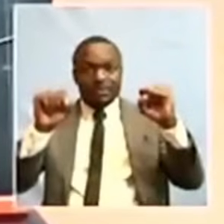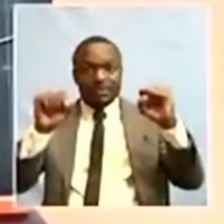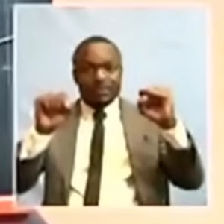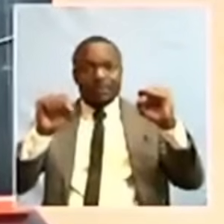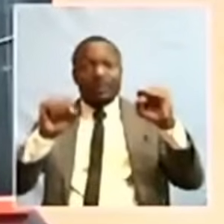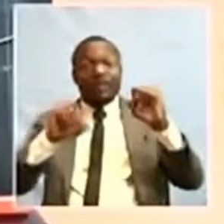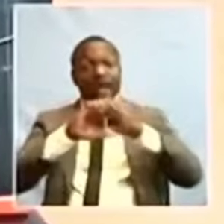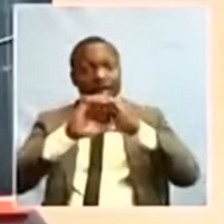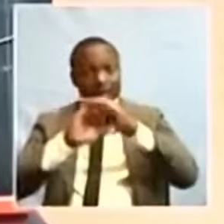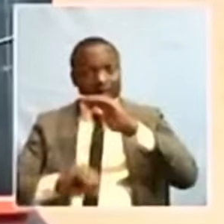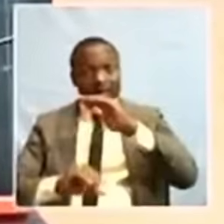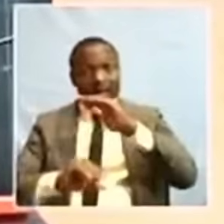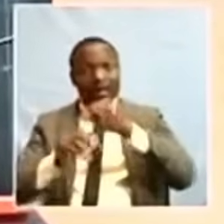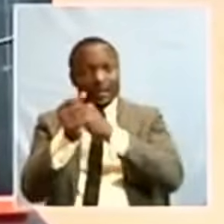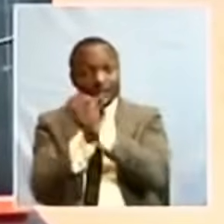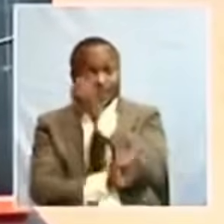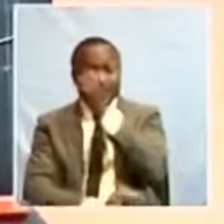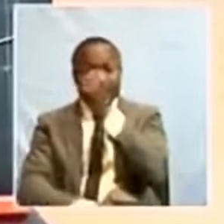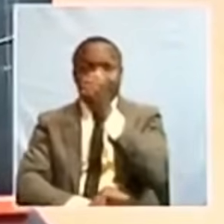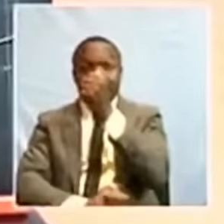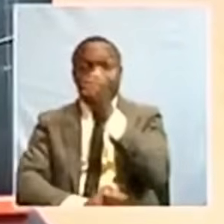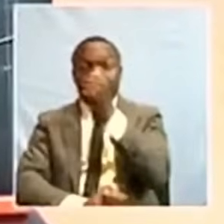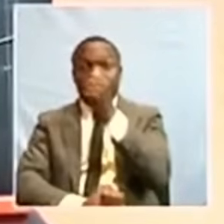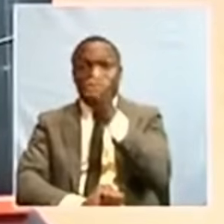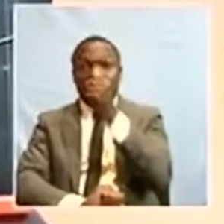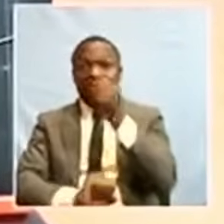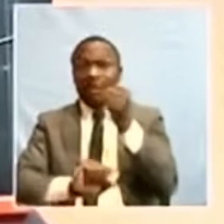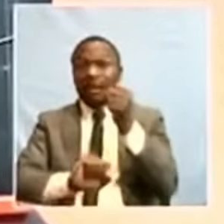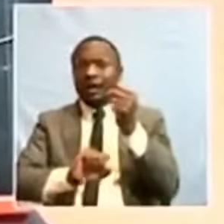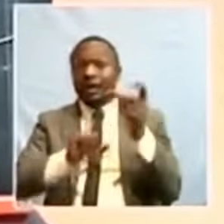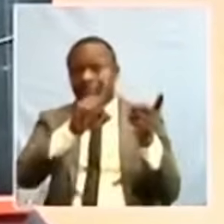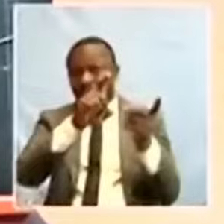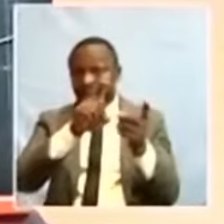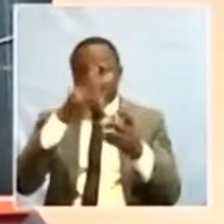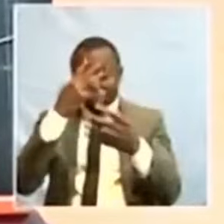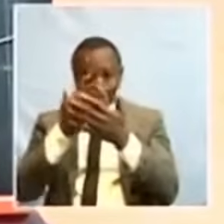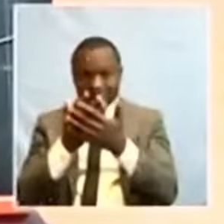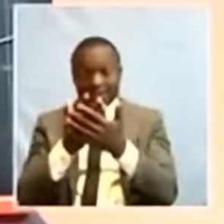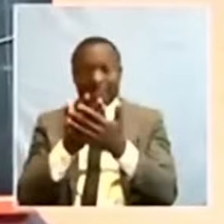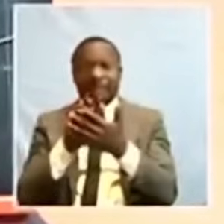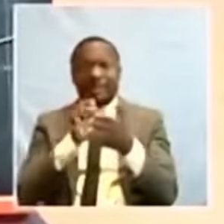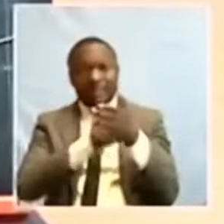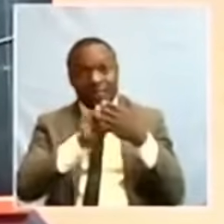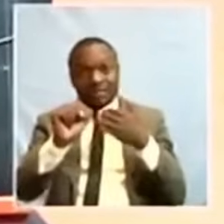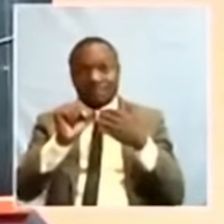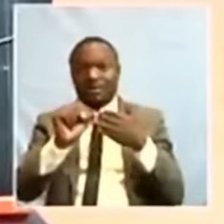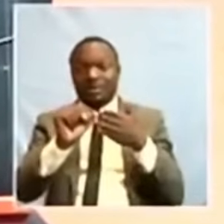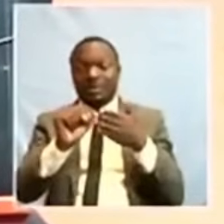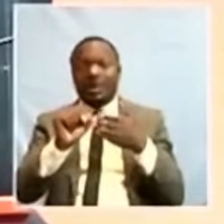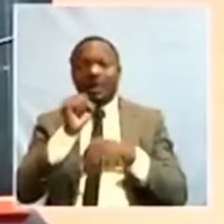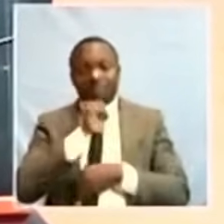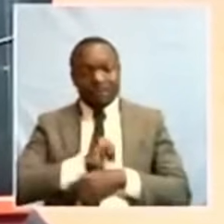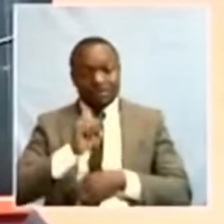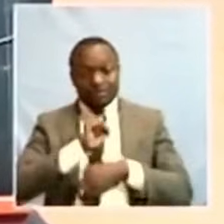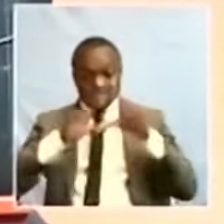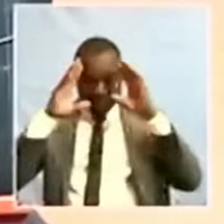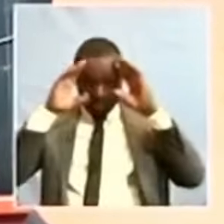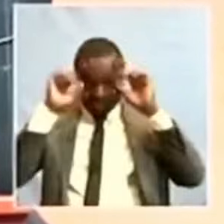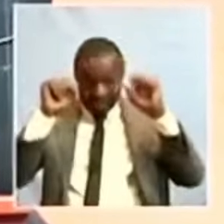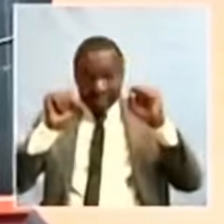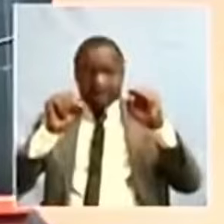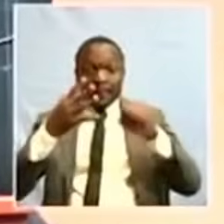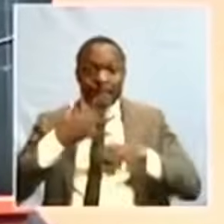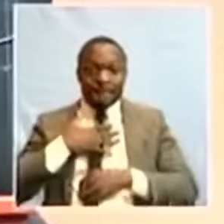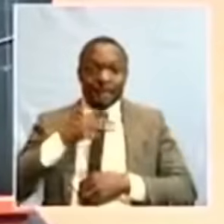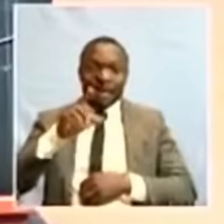capture, a comment that I've since regretted and apologized to the President. My question to our